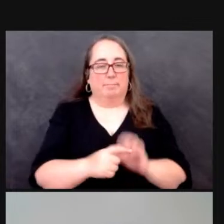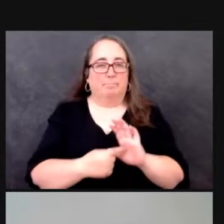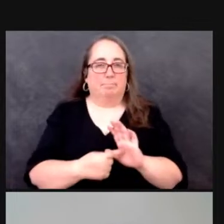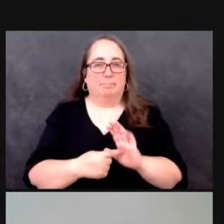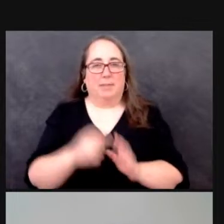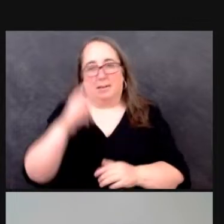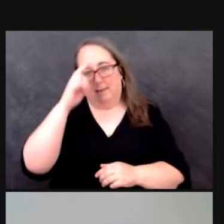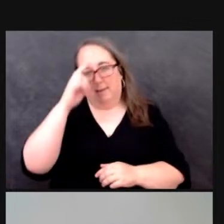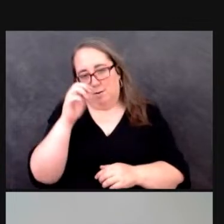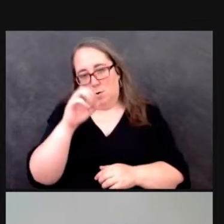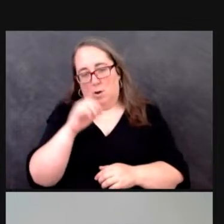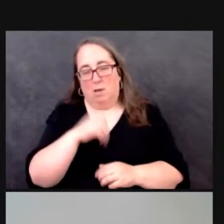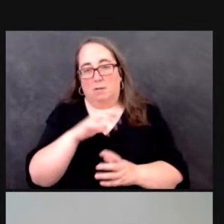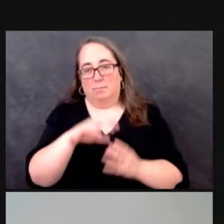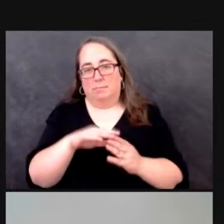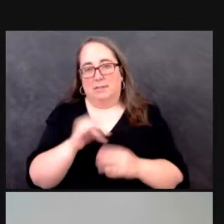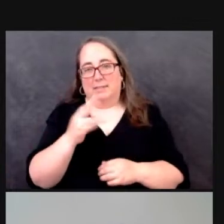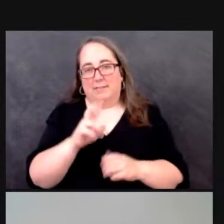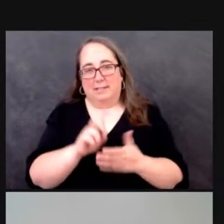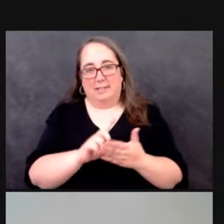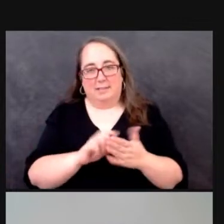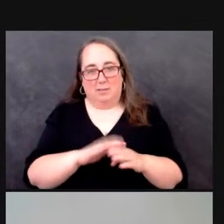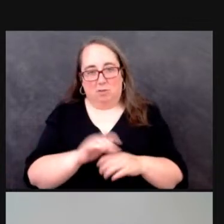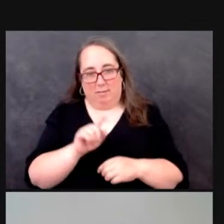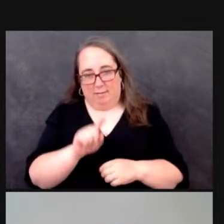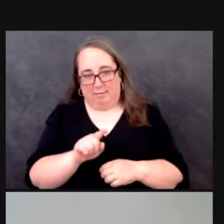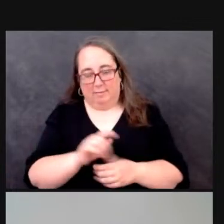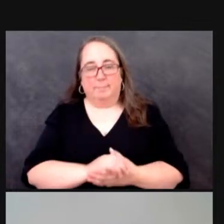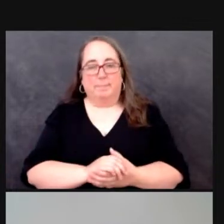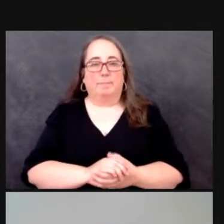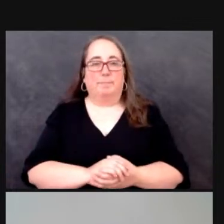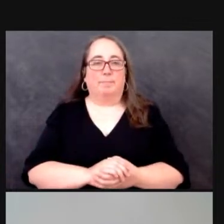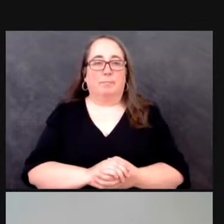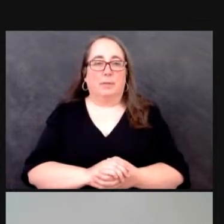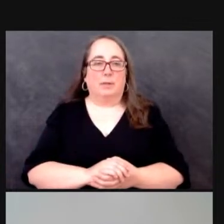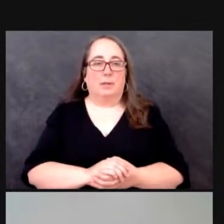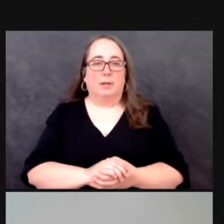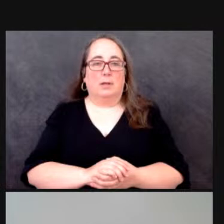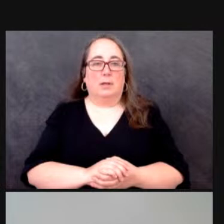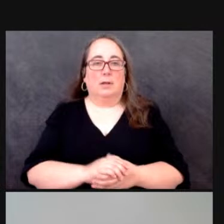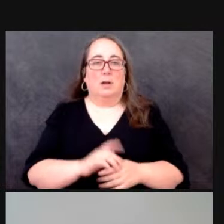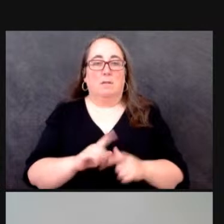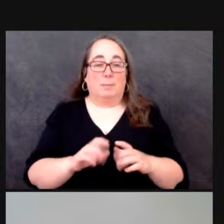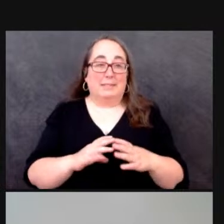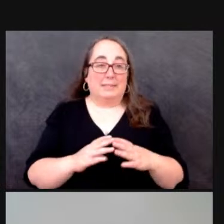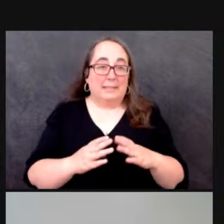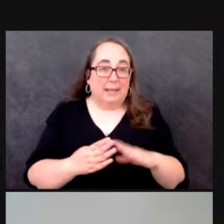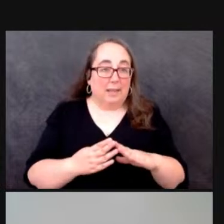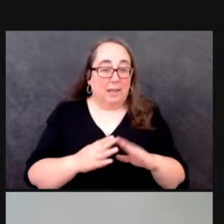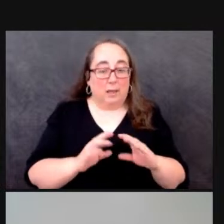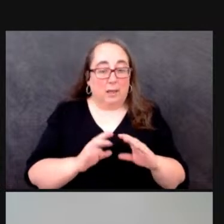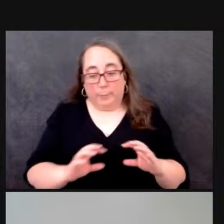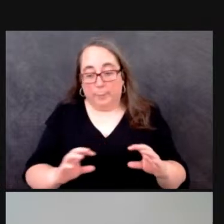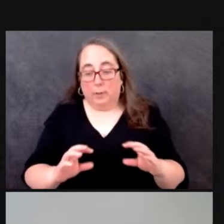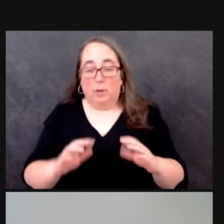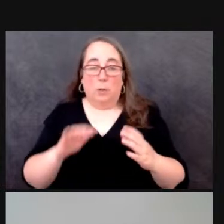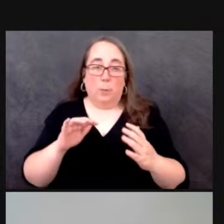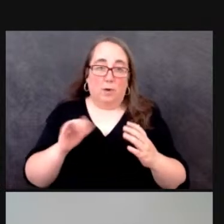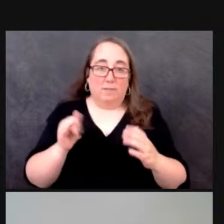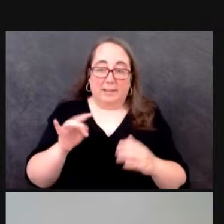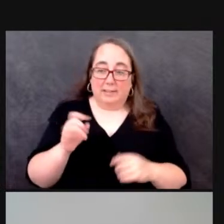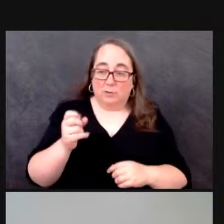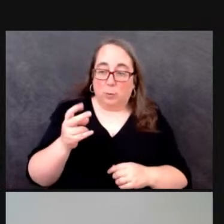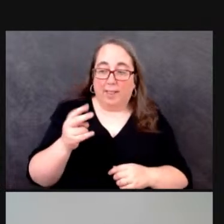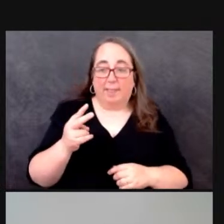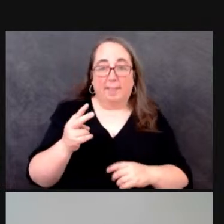are 17 designs on the set, ranging from the laying out of the city, the War of 1812, and monuments,